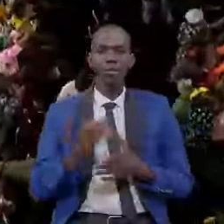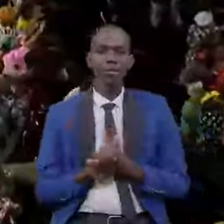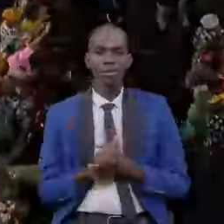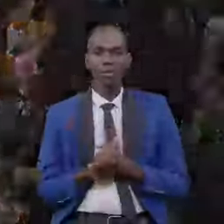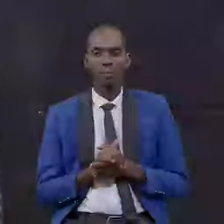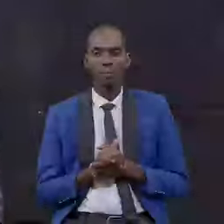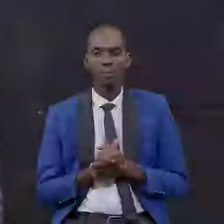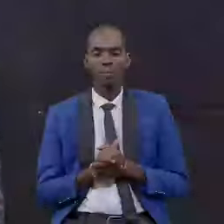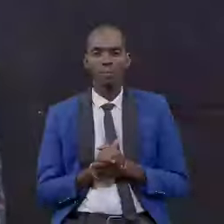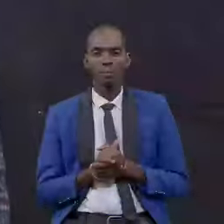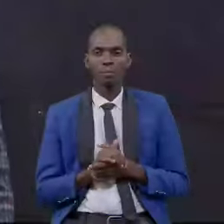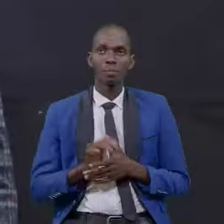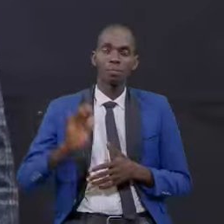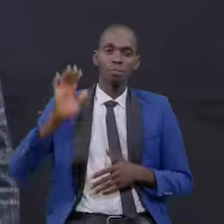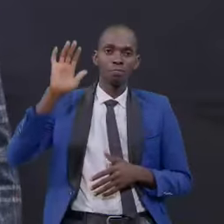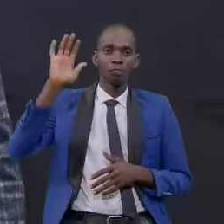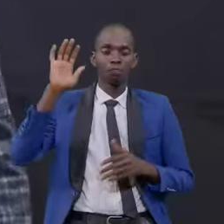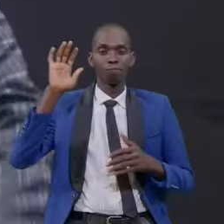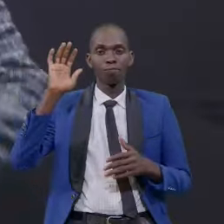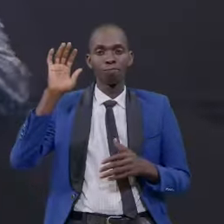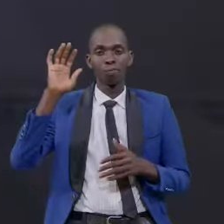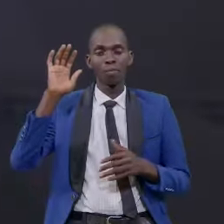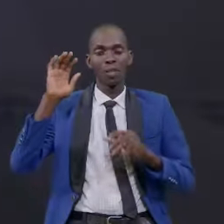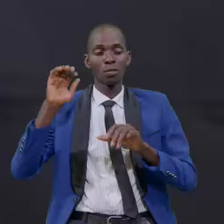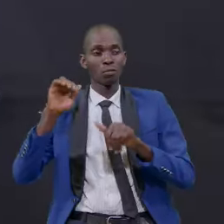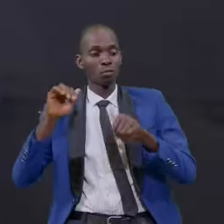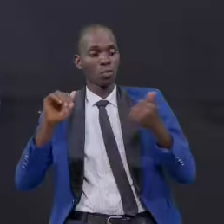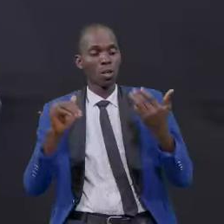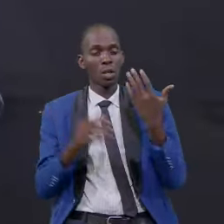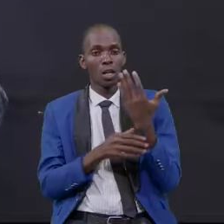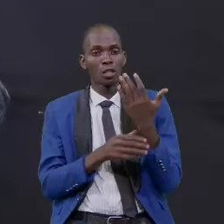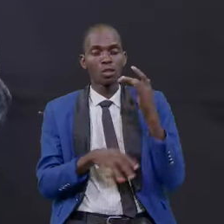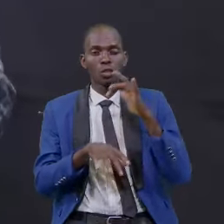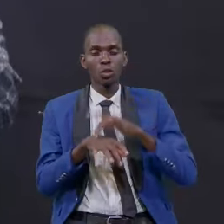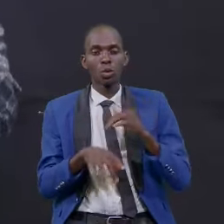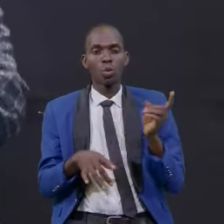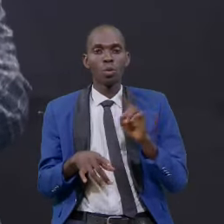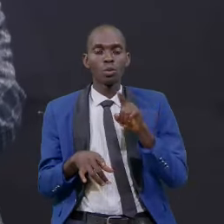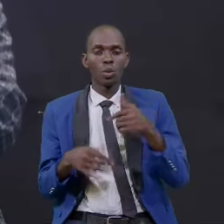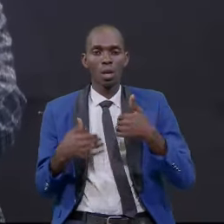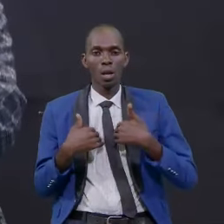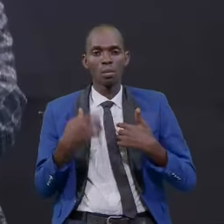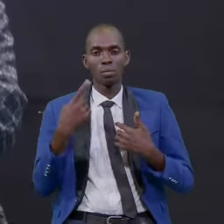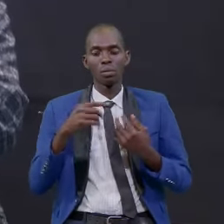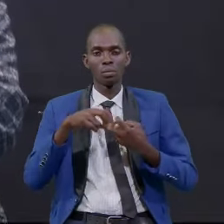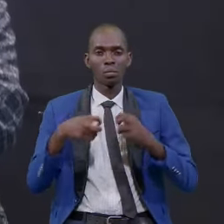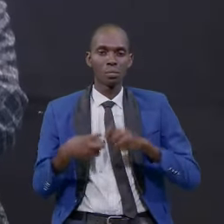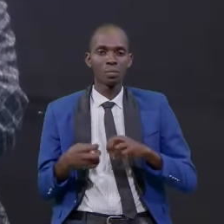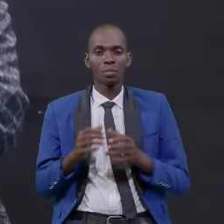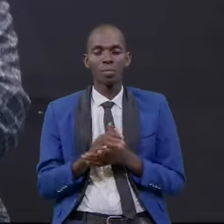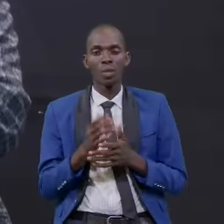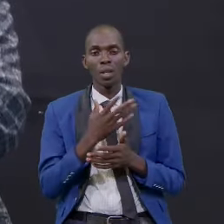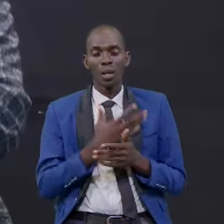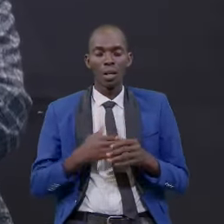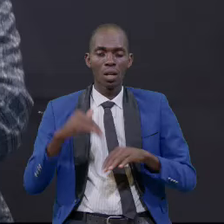I believe. Raise up that hand and lay the other hand where you have the challenge. At the mention